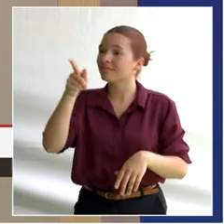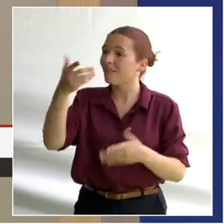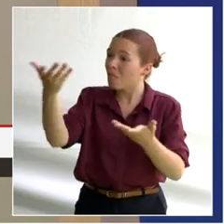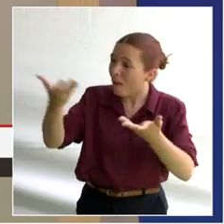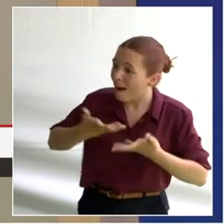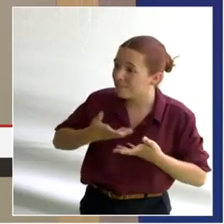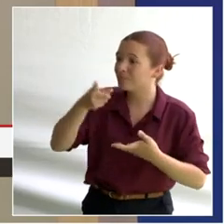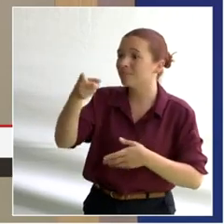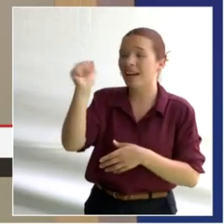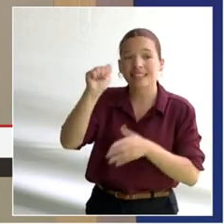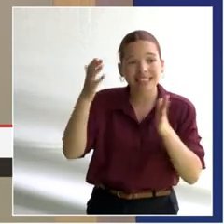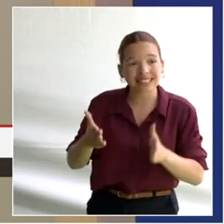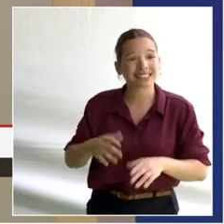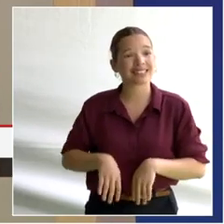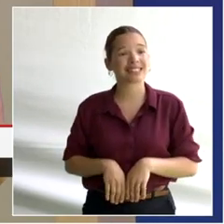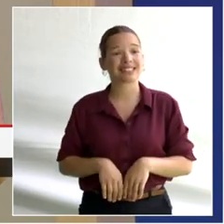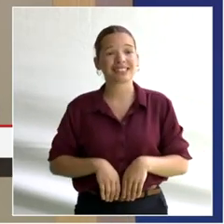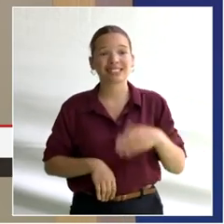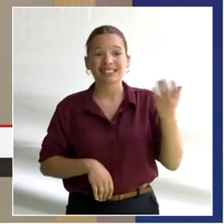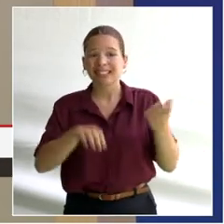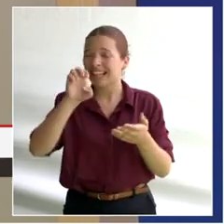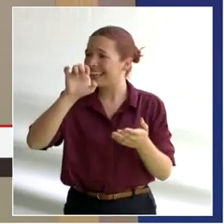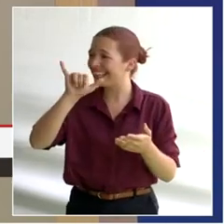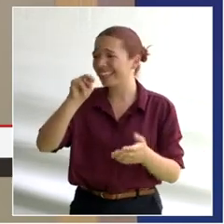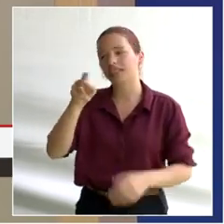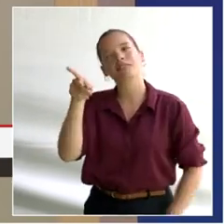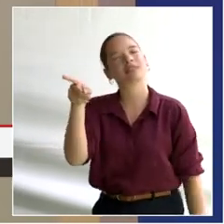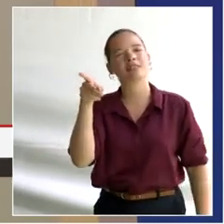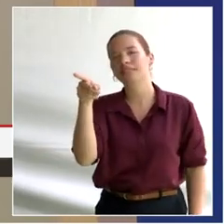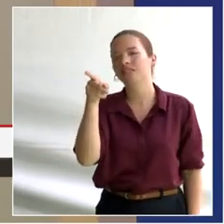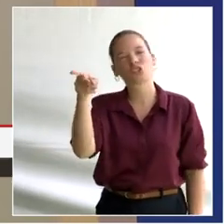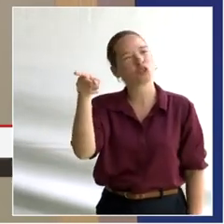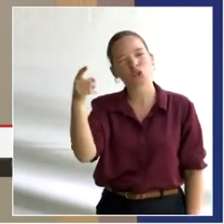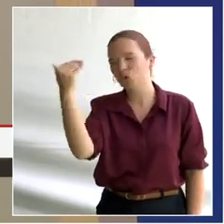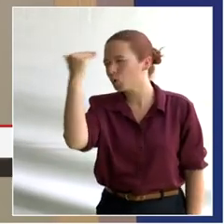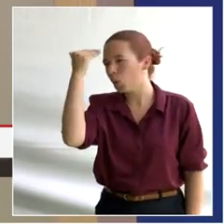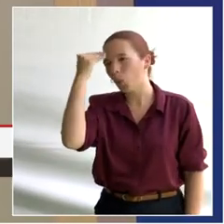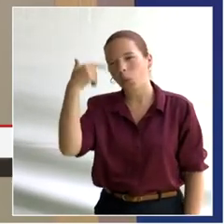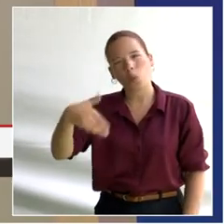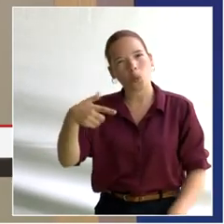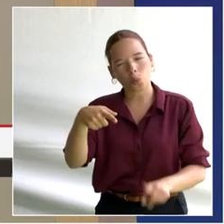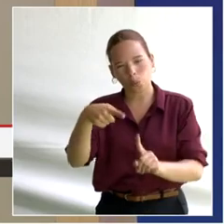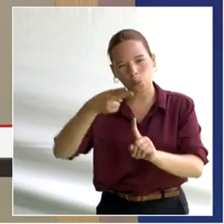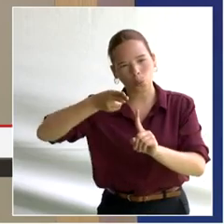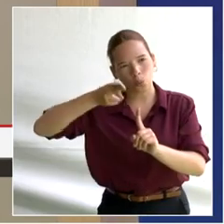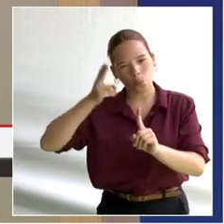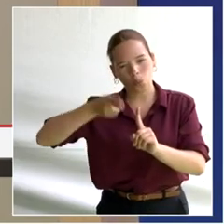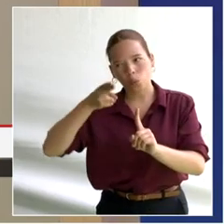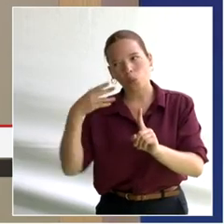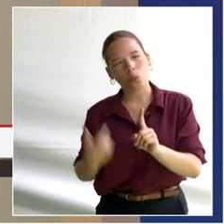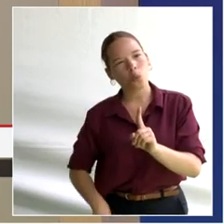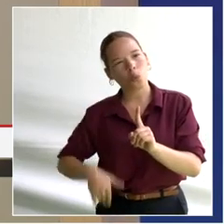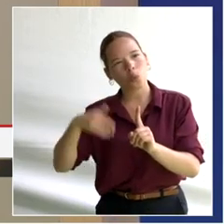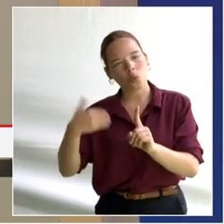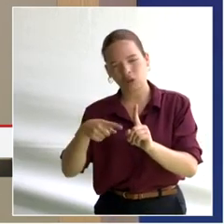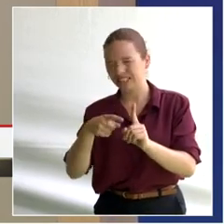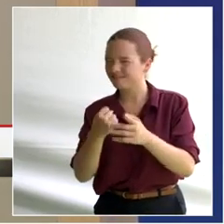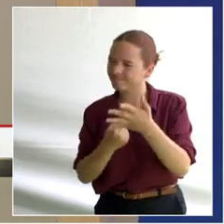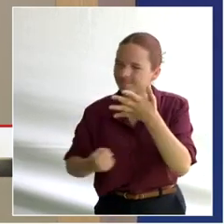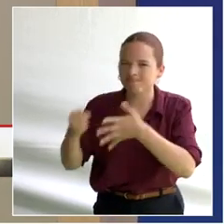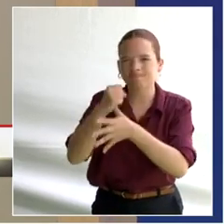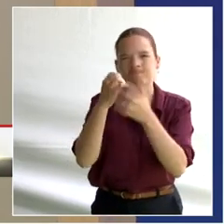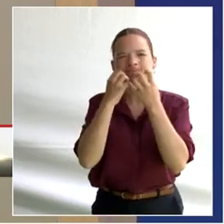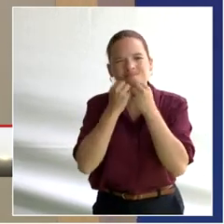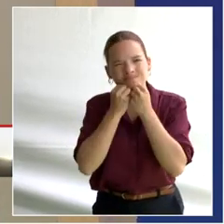that to our foundation, the idea of having women involved has been a huge priority, and WTEF,